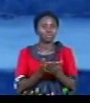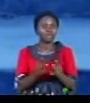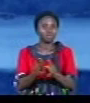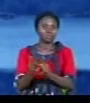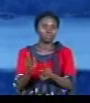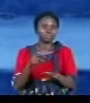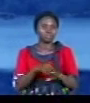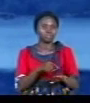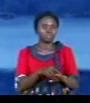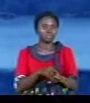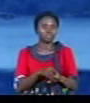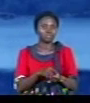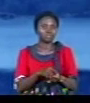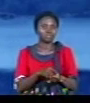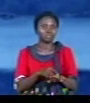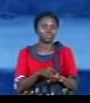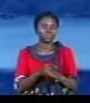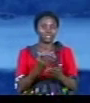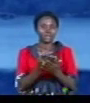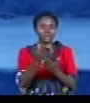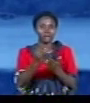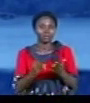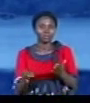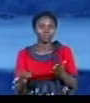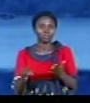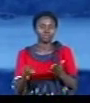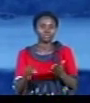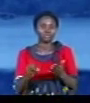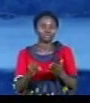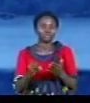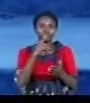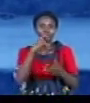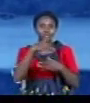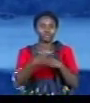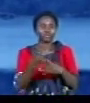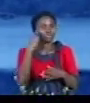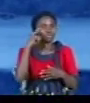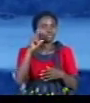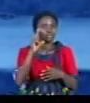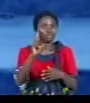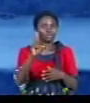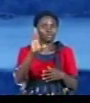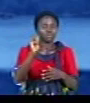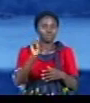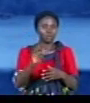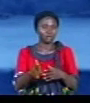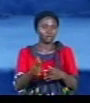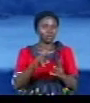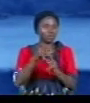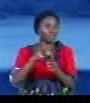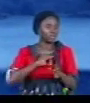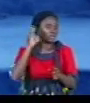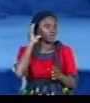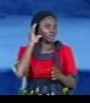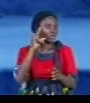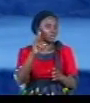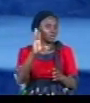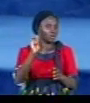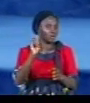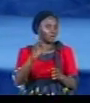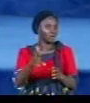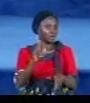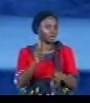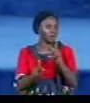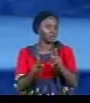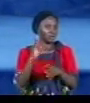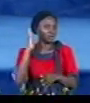buying drugs for ulcer. When I heard other people testifying of how God healed them, I